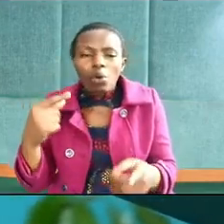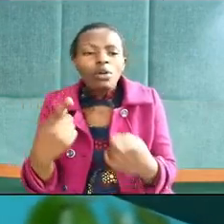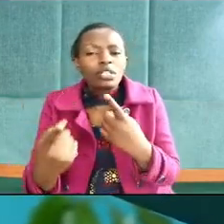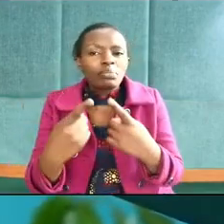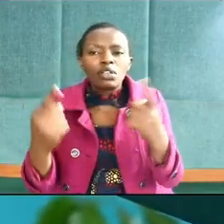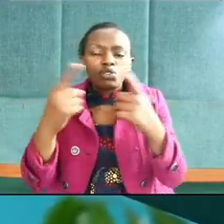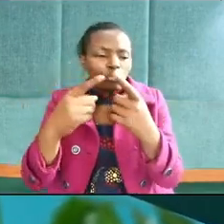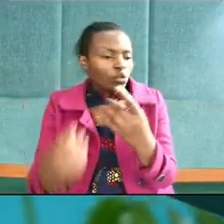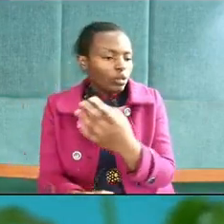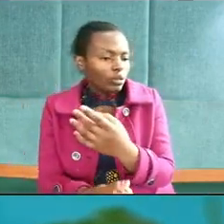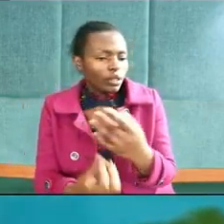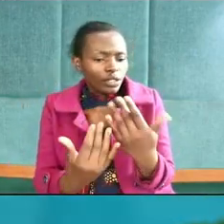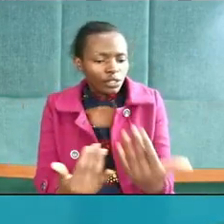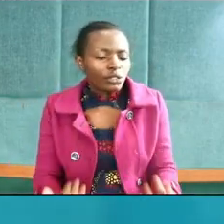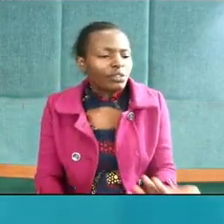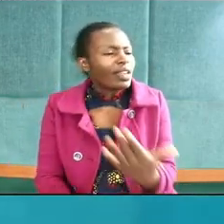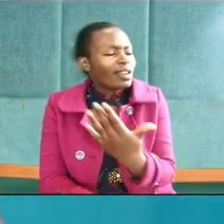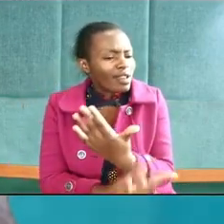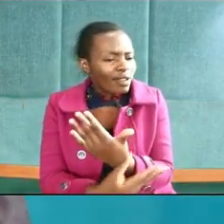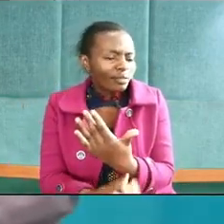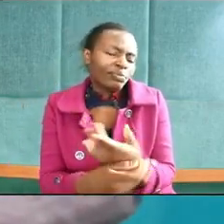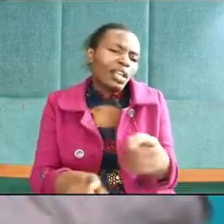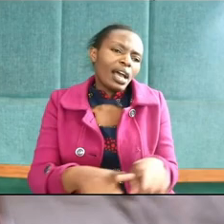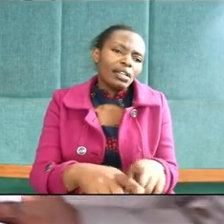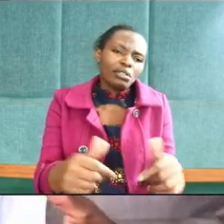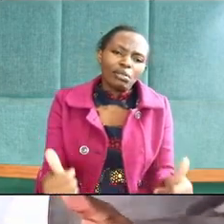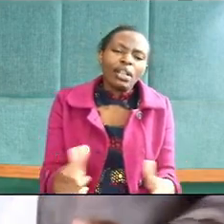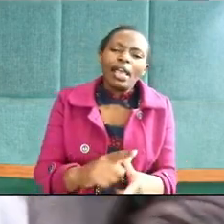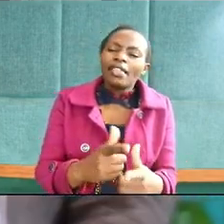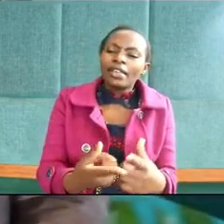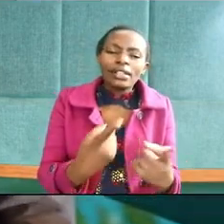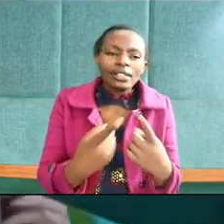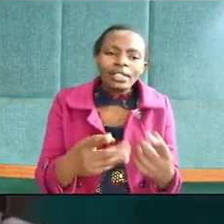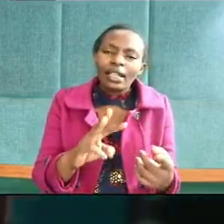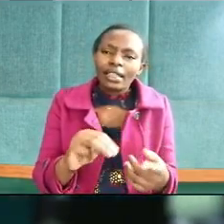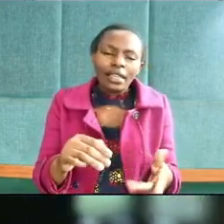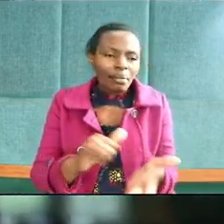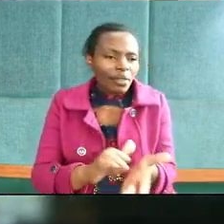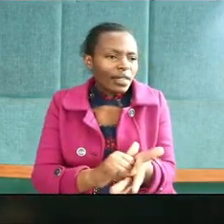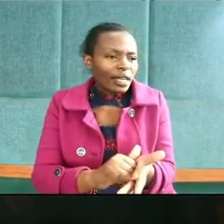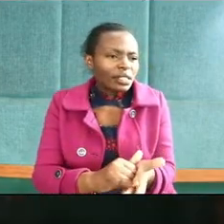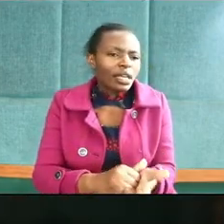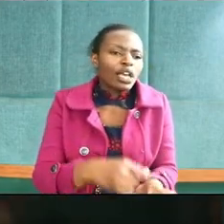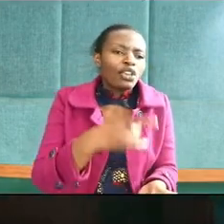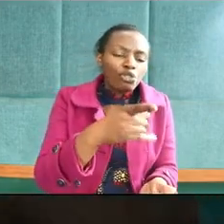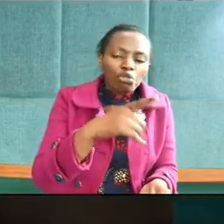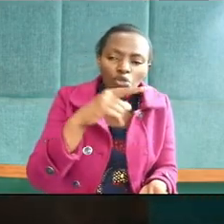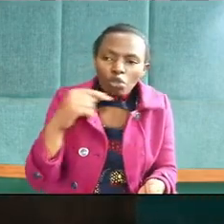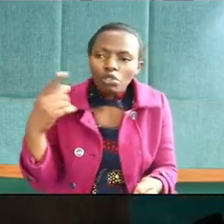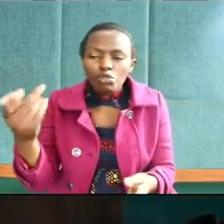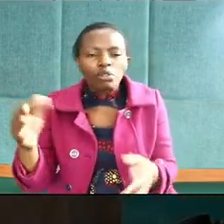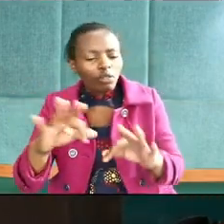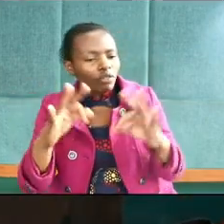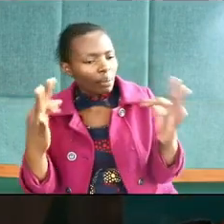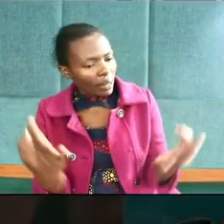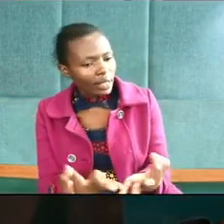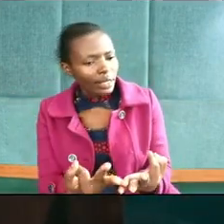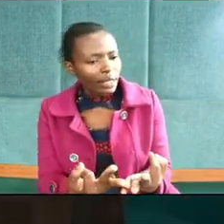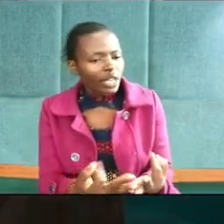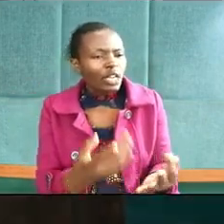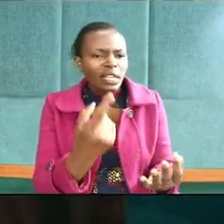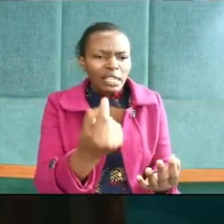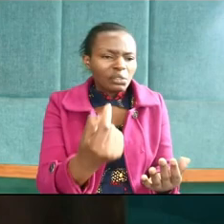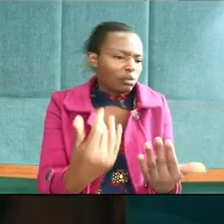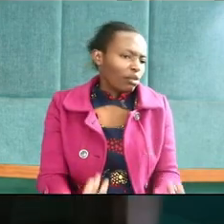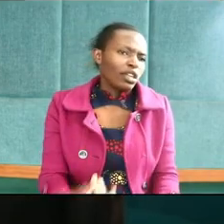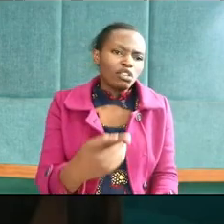Unless where life is threatened, that's when you can tolerate. Not any little thing you have to report to mommy and dad.